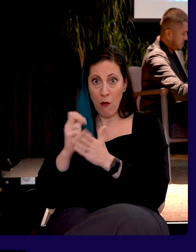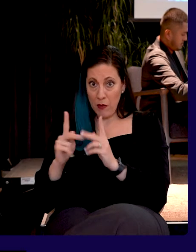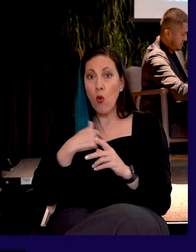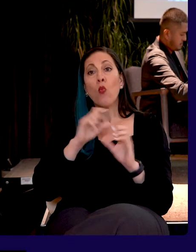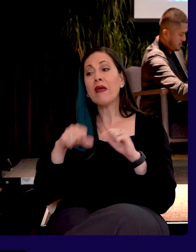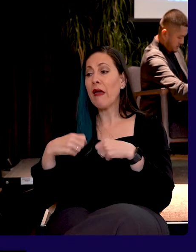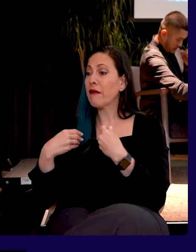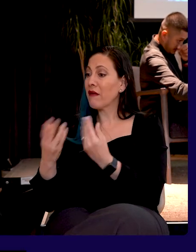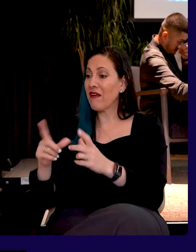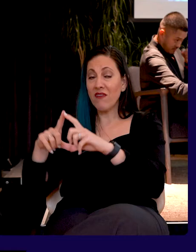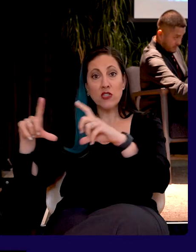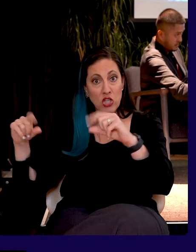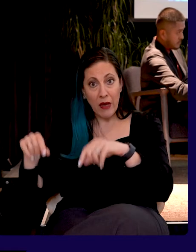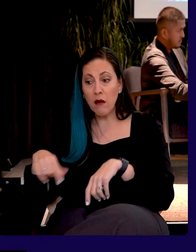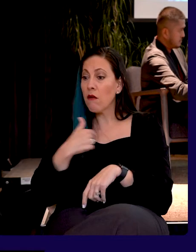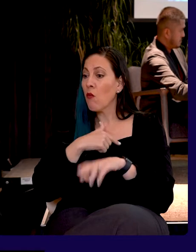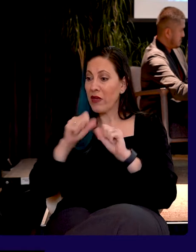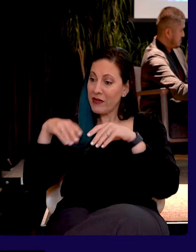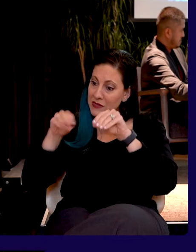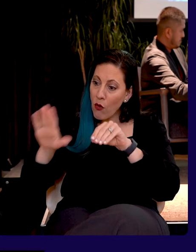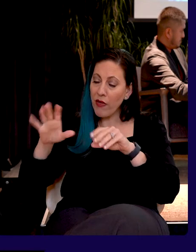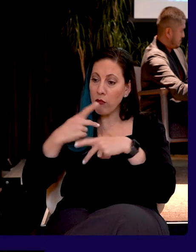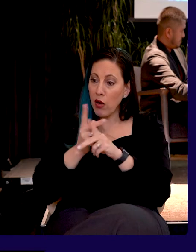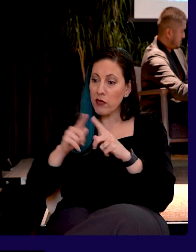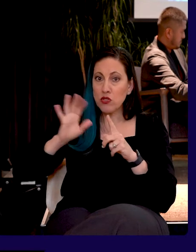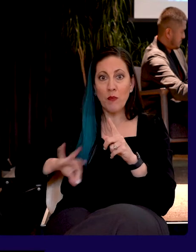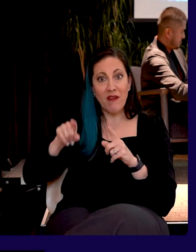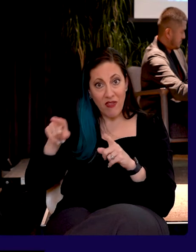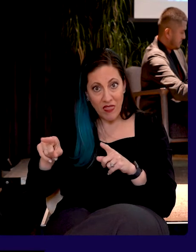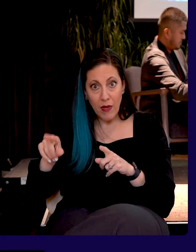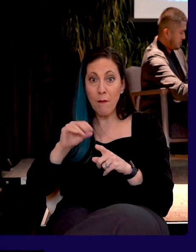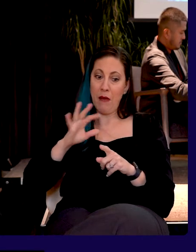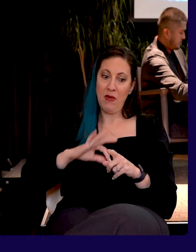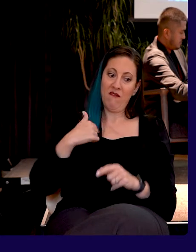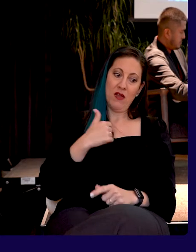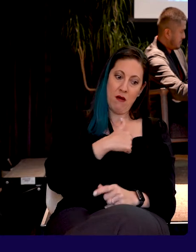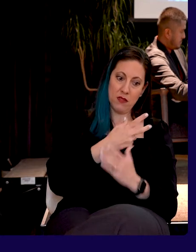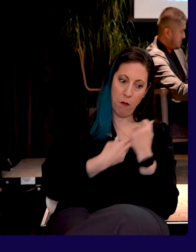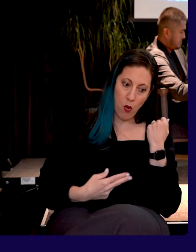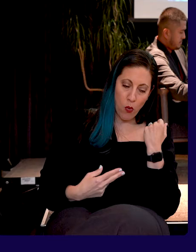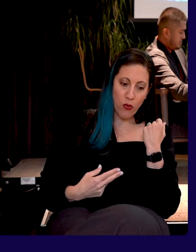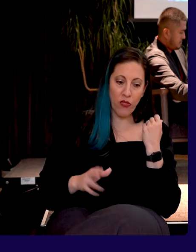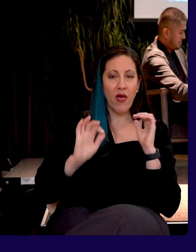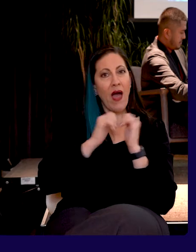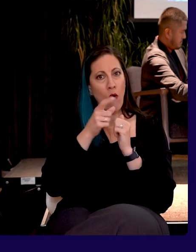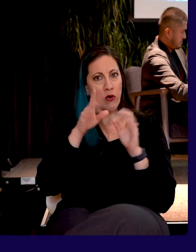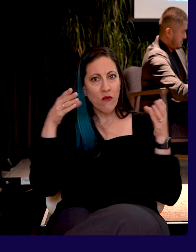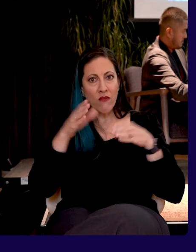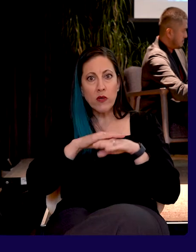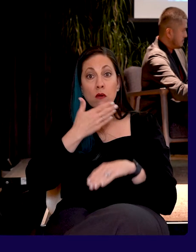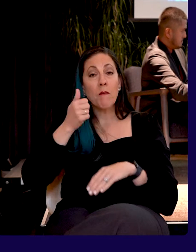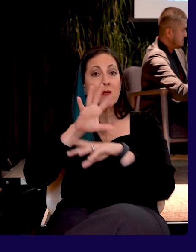check, or we could help them by selling their products that benefits them and it benefits the organization. Like, how do you really center a